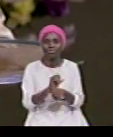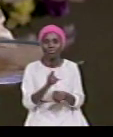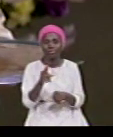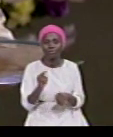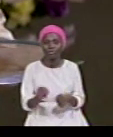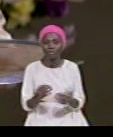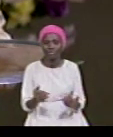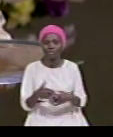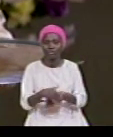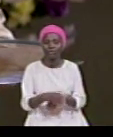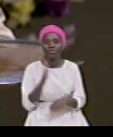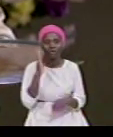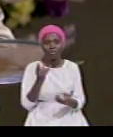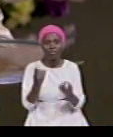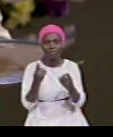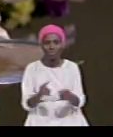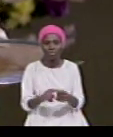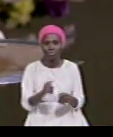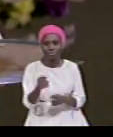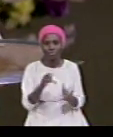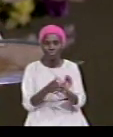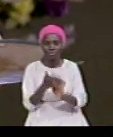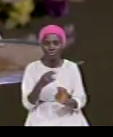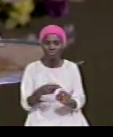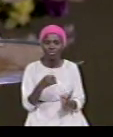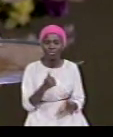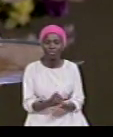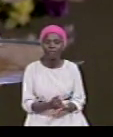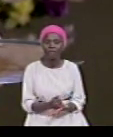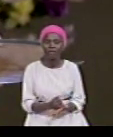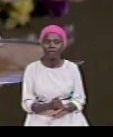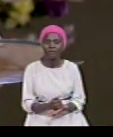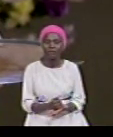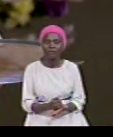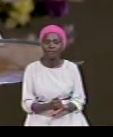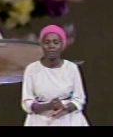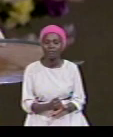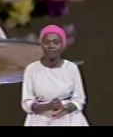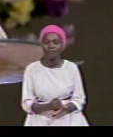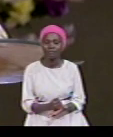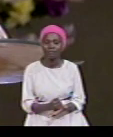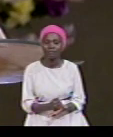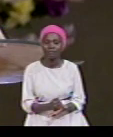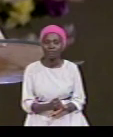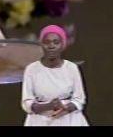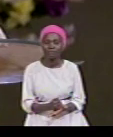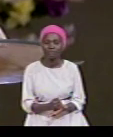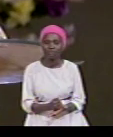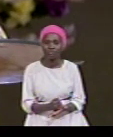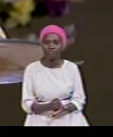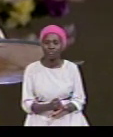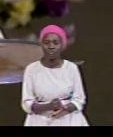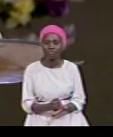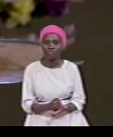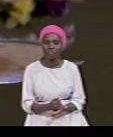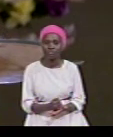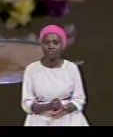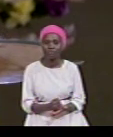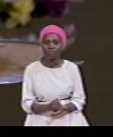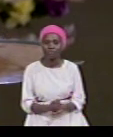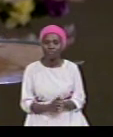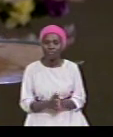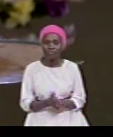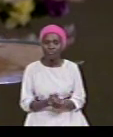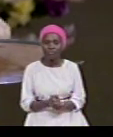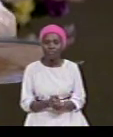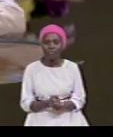in Jesus' name. Our counselors, I believe you have done that. I believe